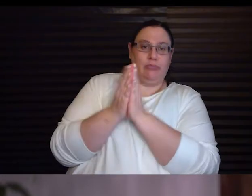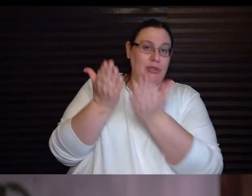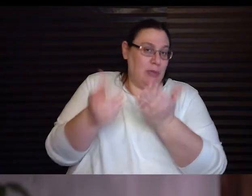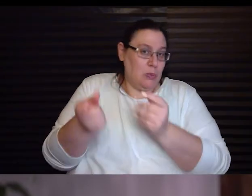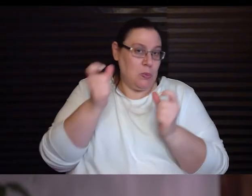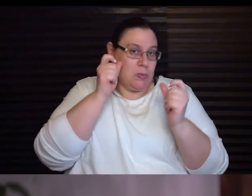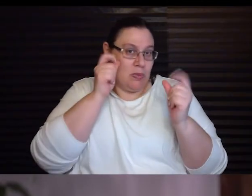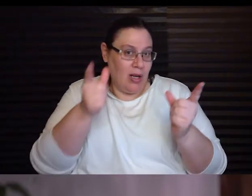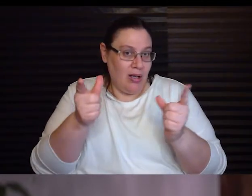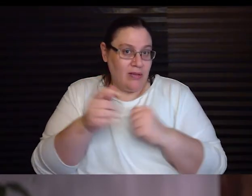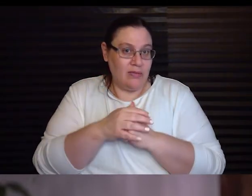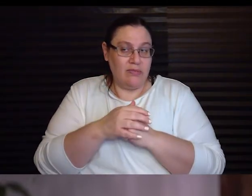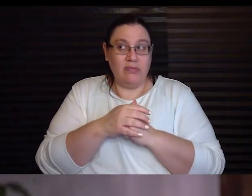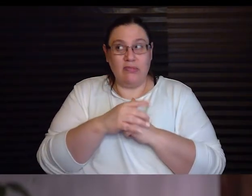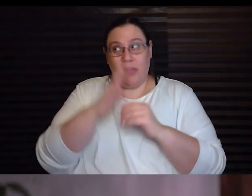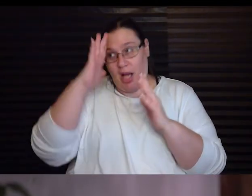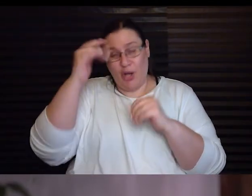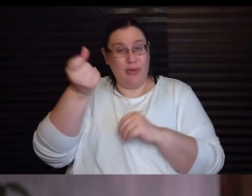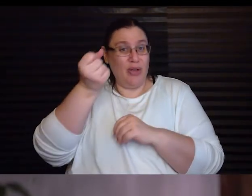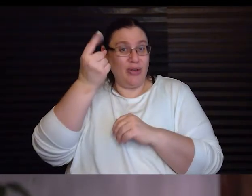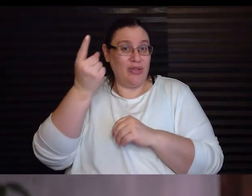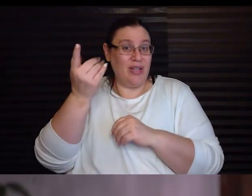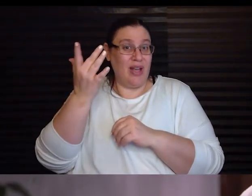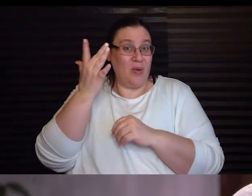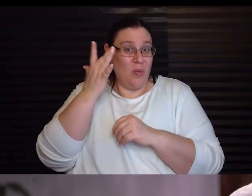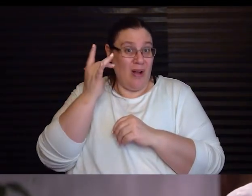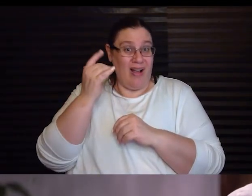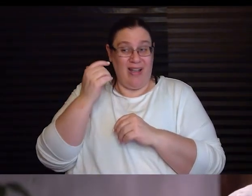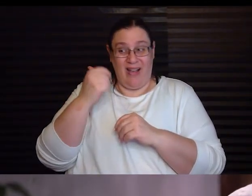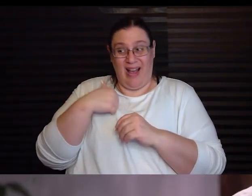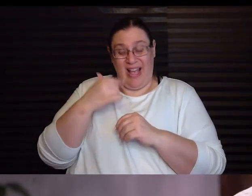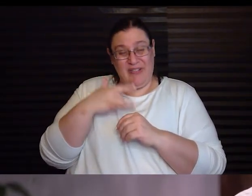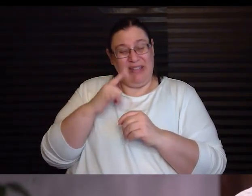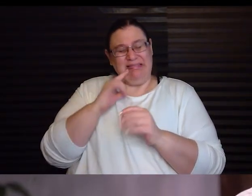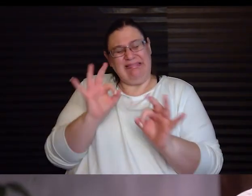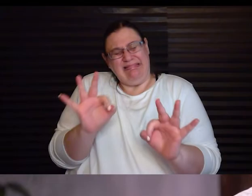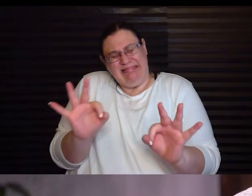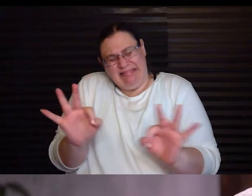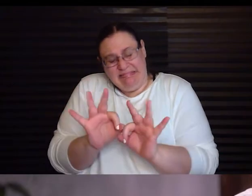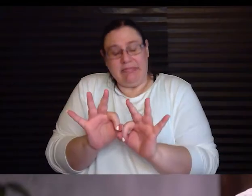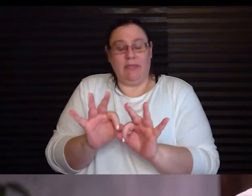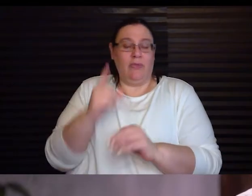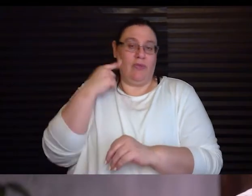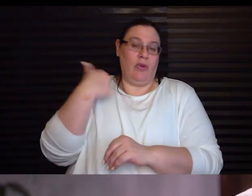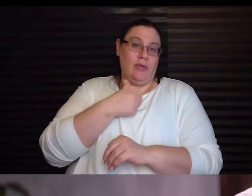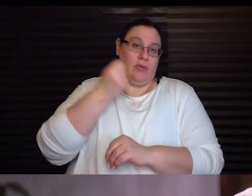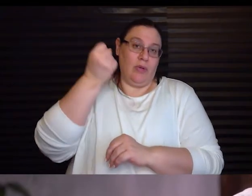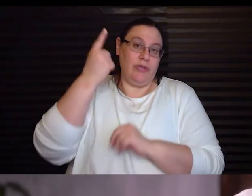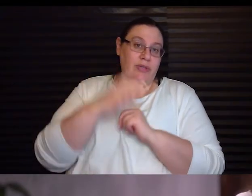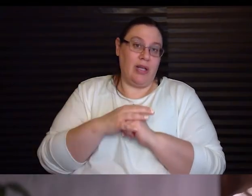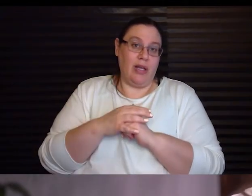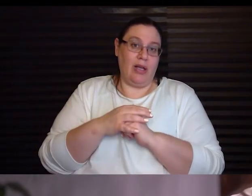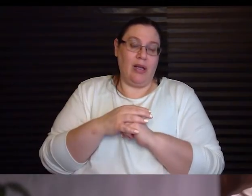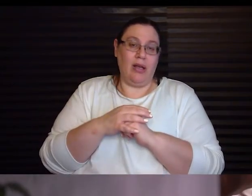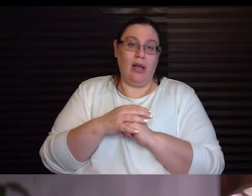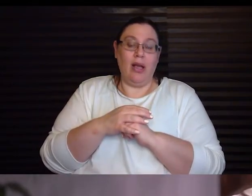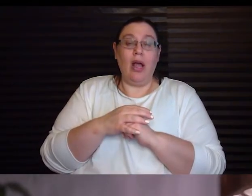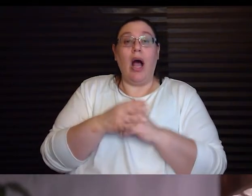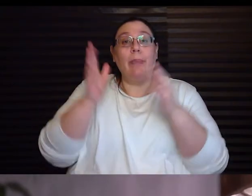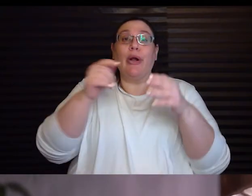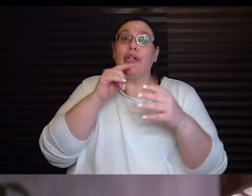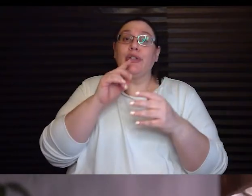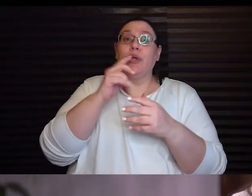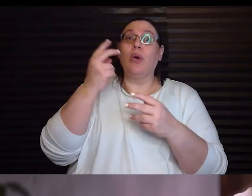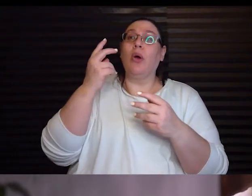bannings. I hope you understand why I see this as so essential and urgent for us. I am not a